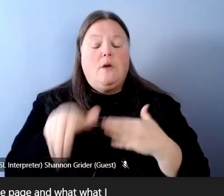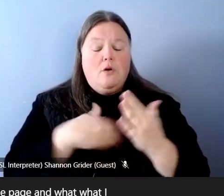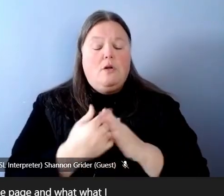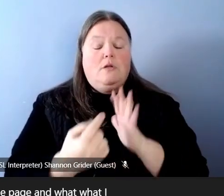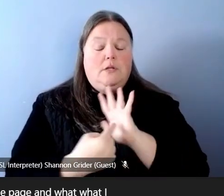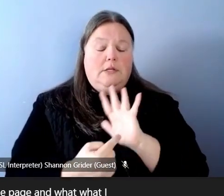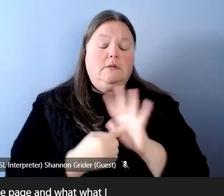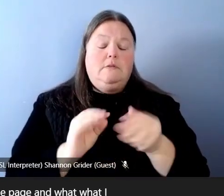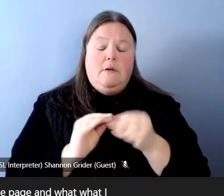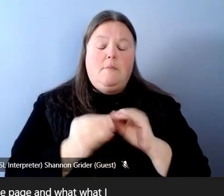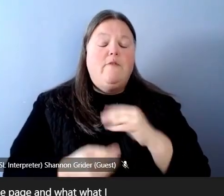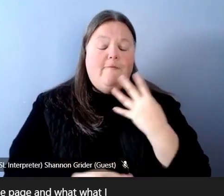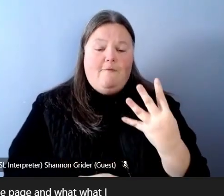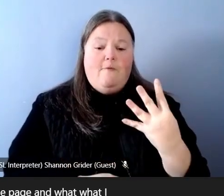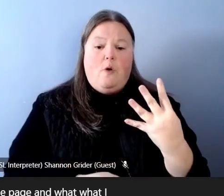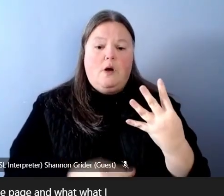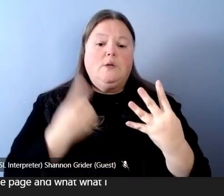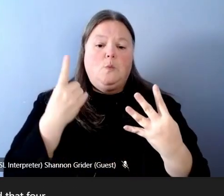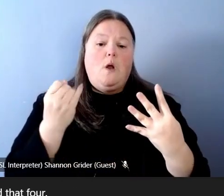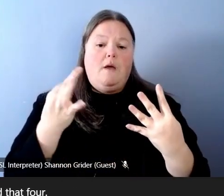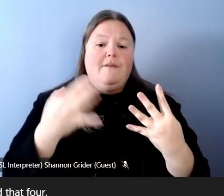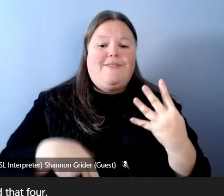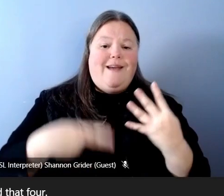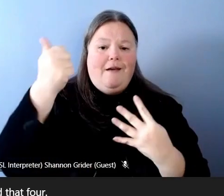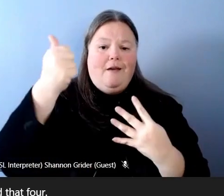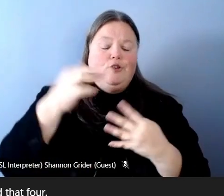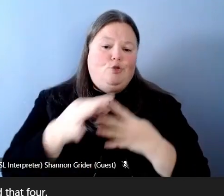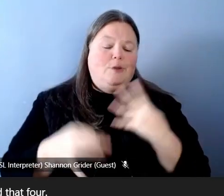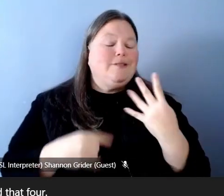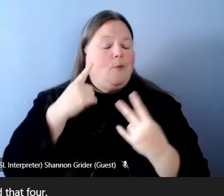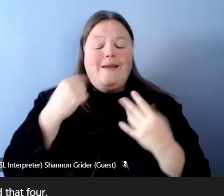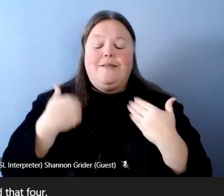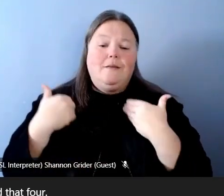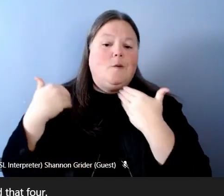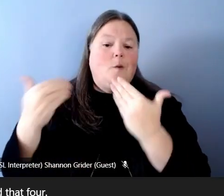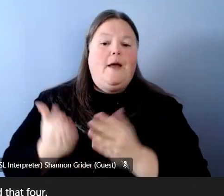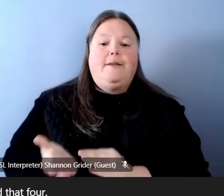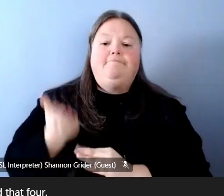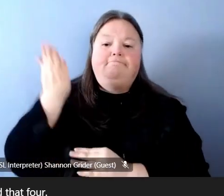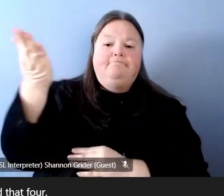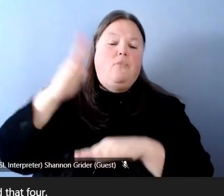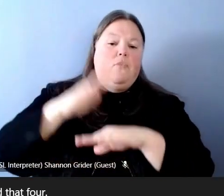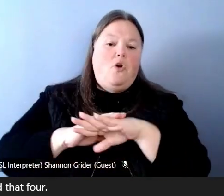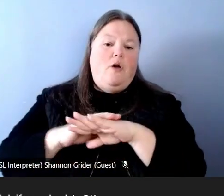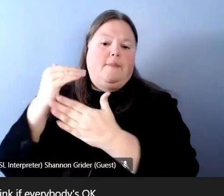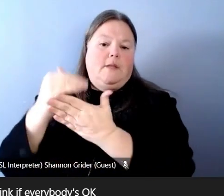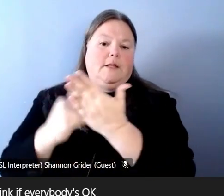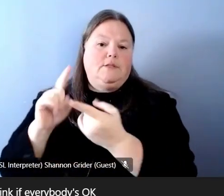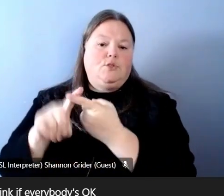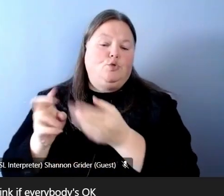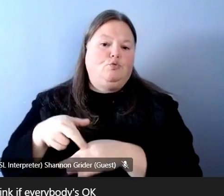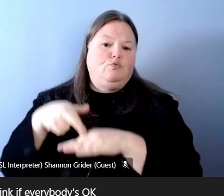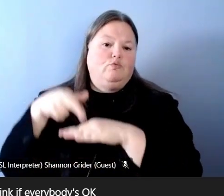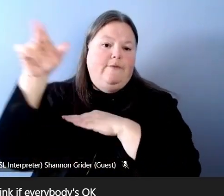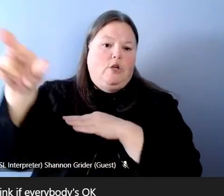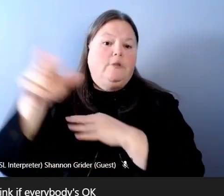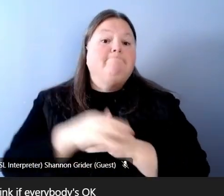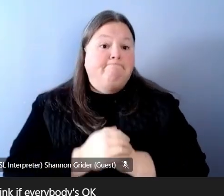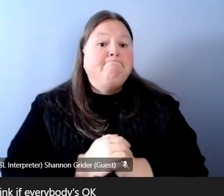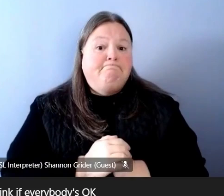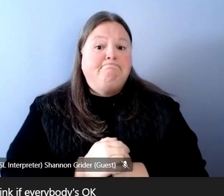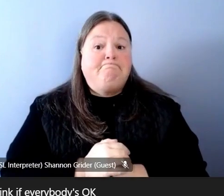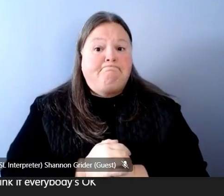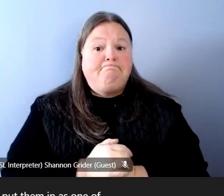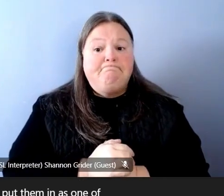4 was one of our higher choices. So I think if everybody's okay with it, I think we could go ahead and put them in as one of the